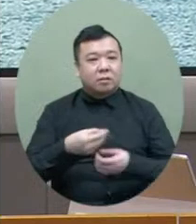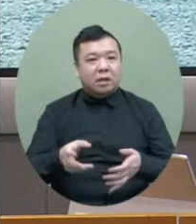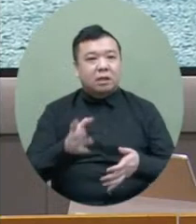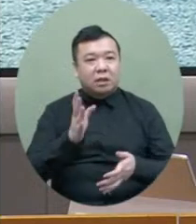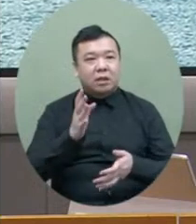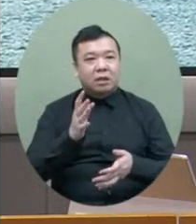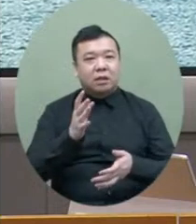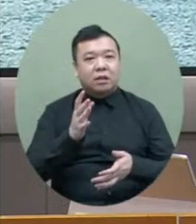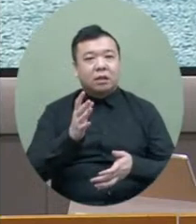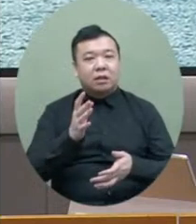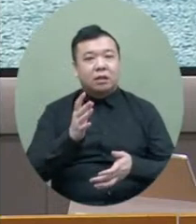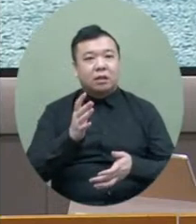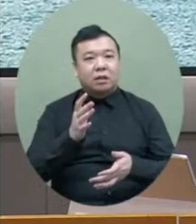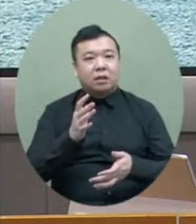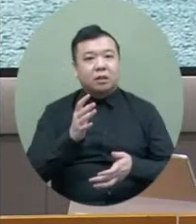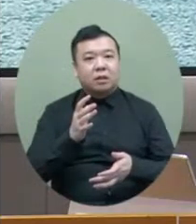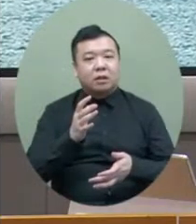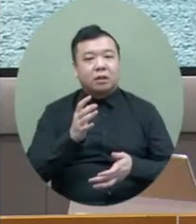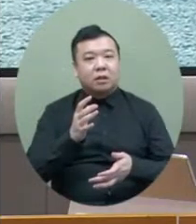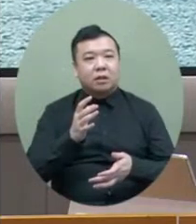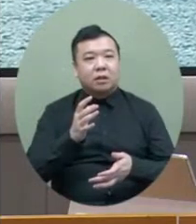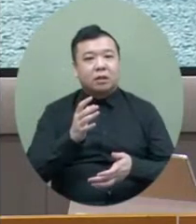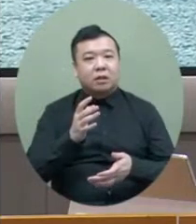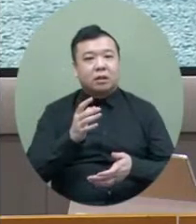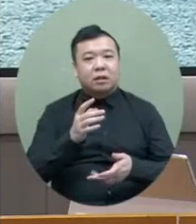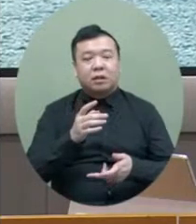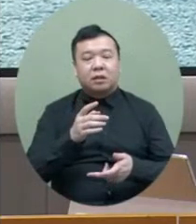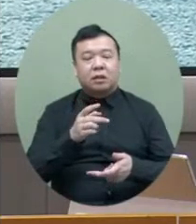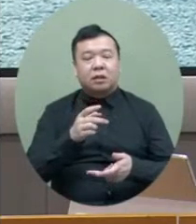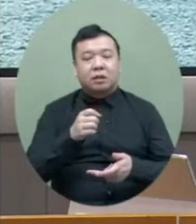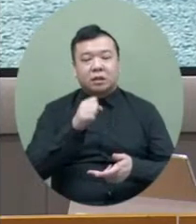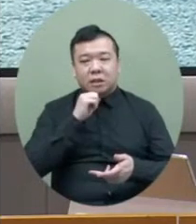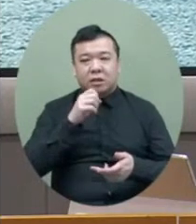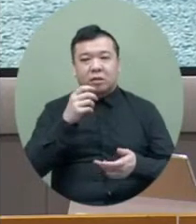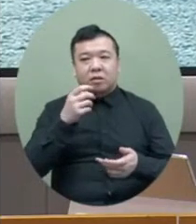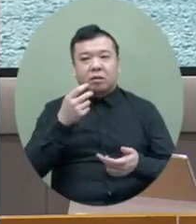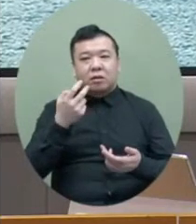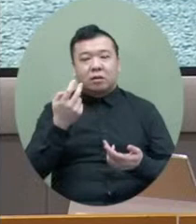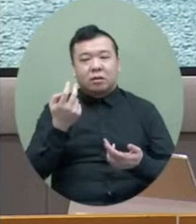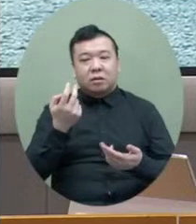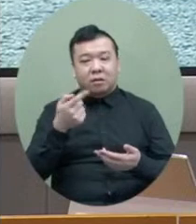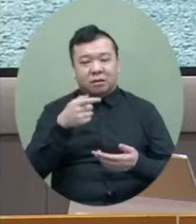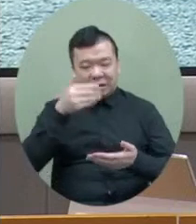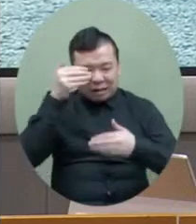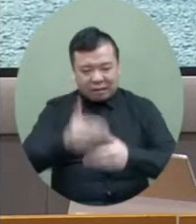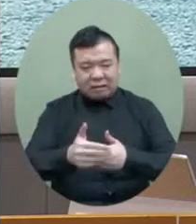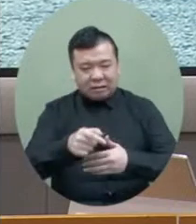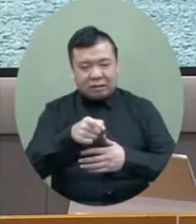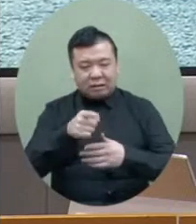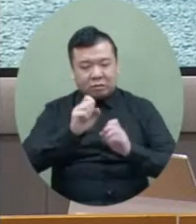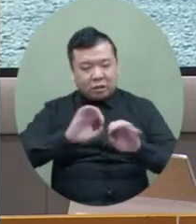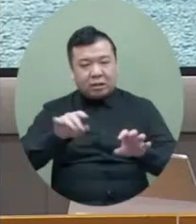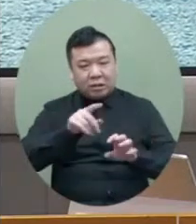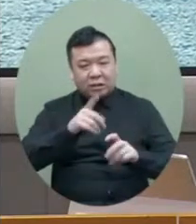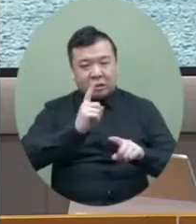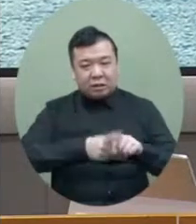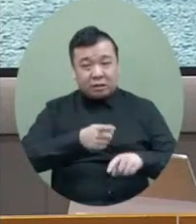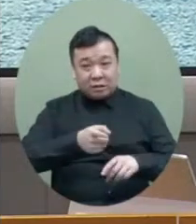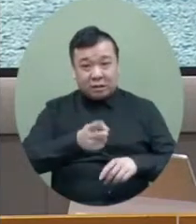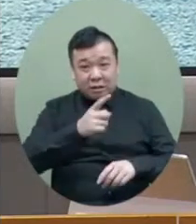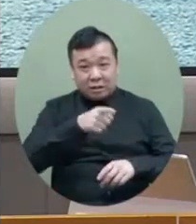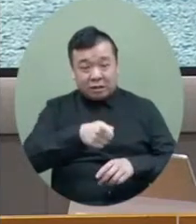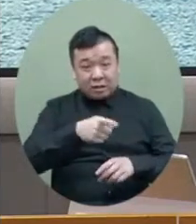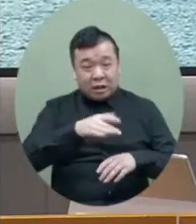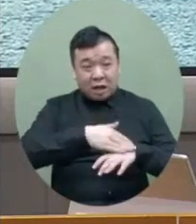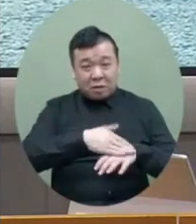do not have the details, and they may not only limited to the factors you mentioned just now.